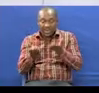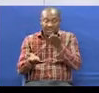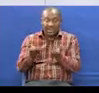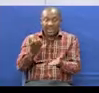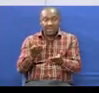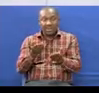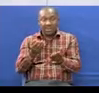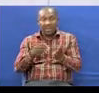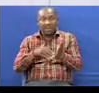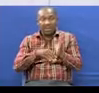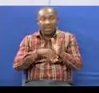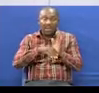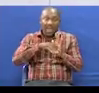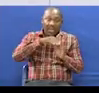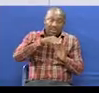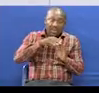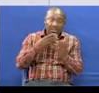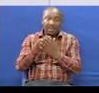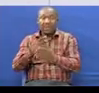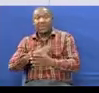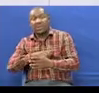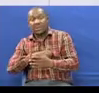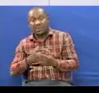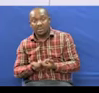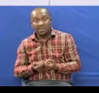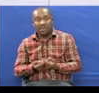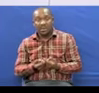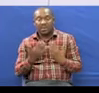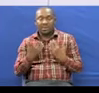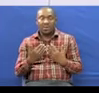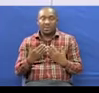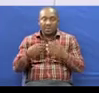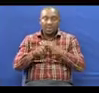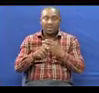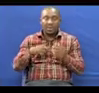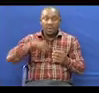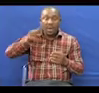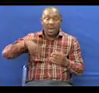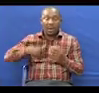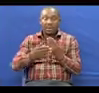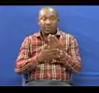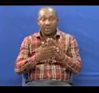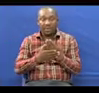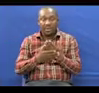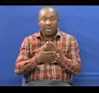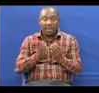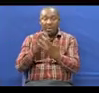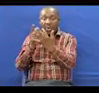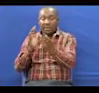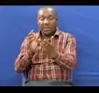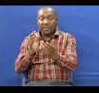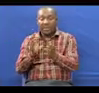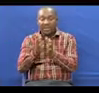the population size, whether in terms of age and sex. And I said, for the case of our nations, for the